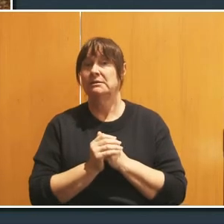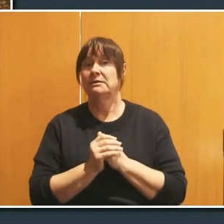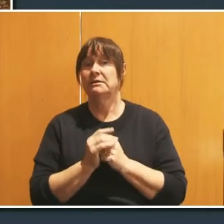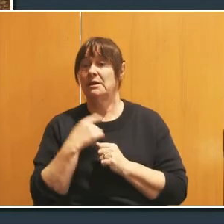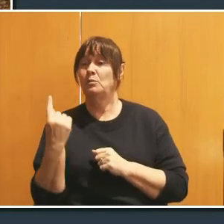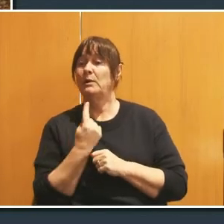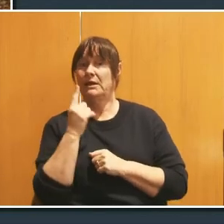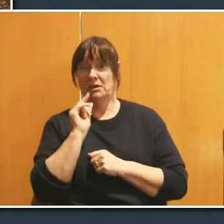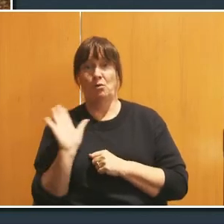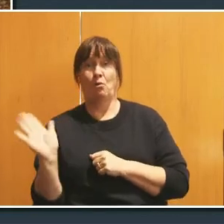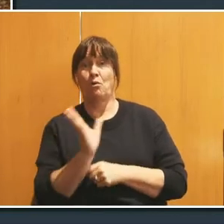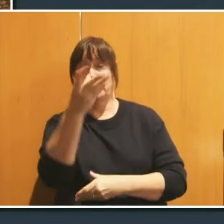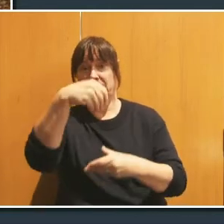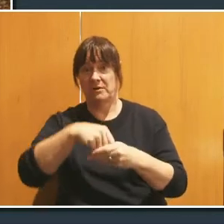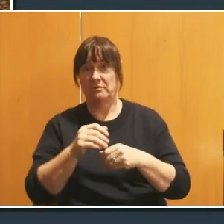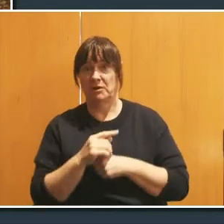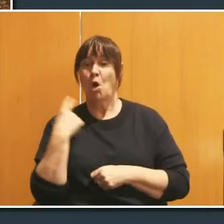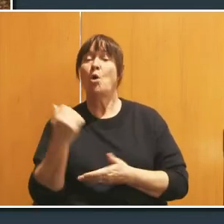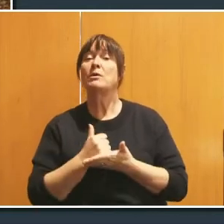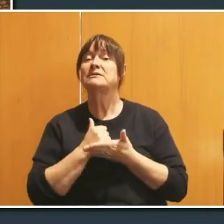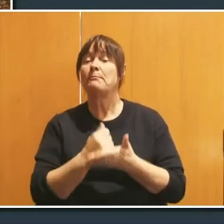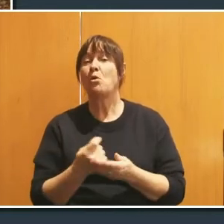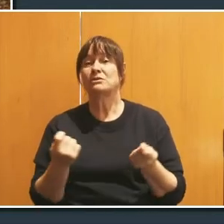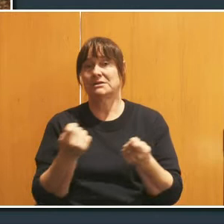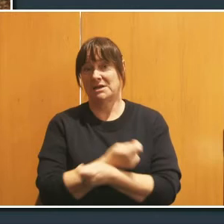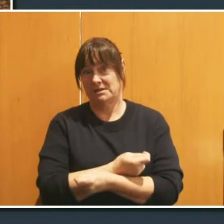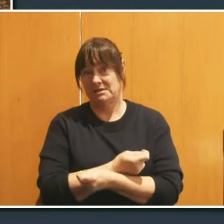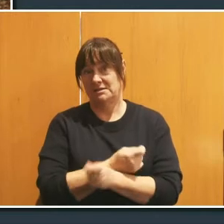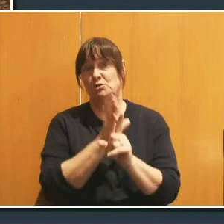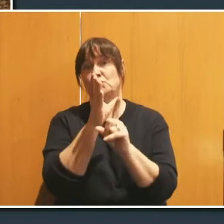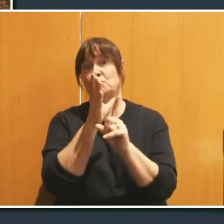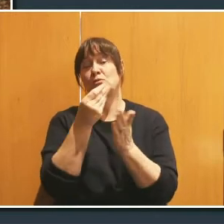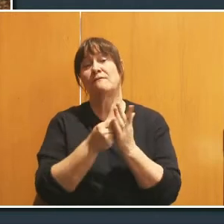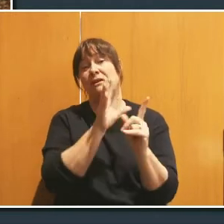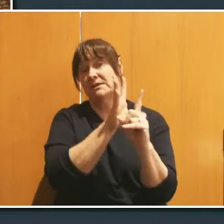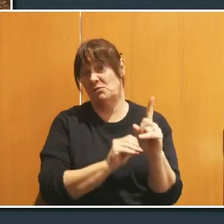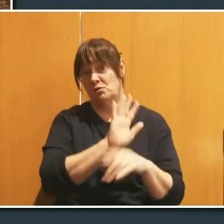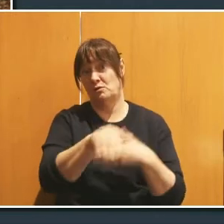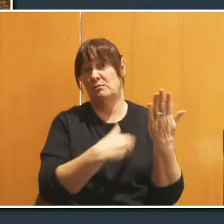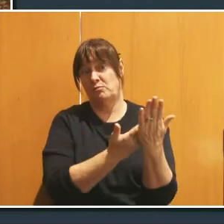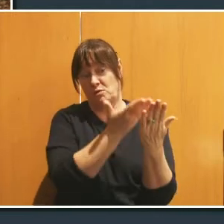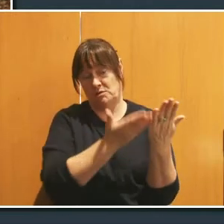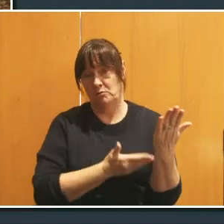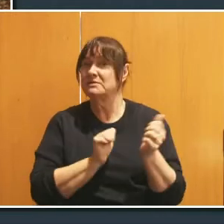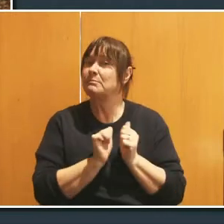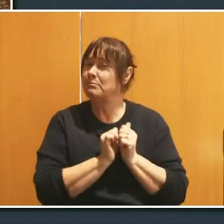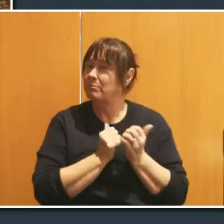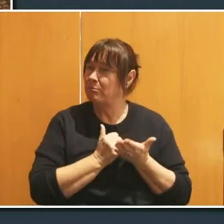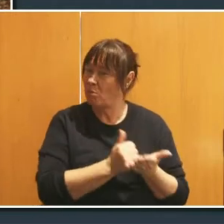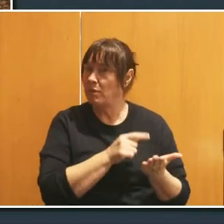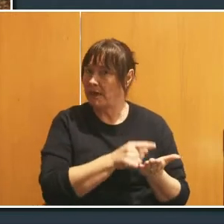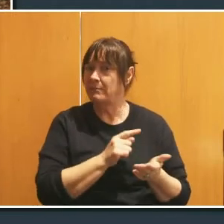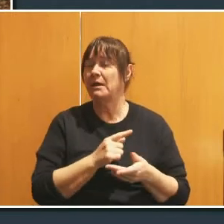part of. We support the changes to the funding model that are proposed, and we encourage the